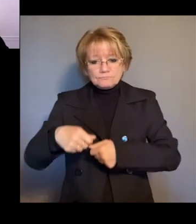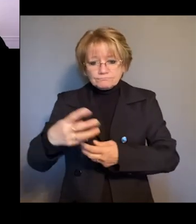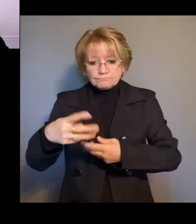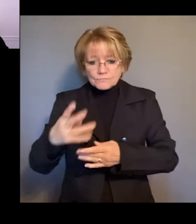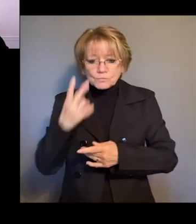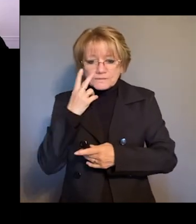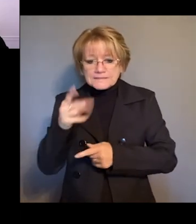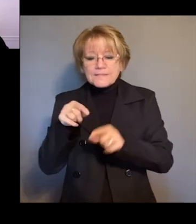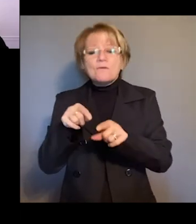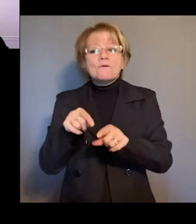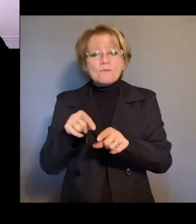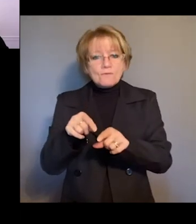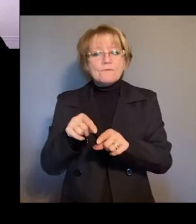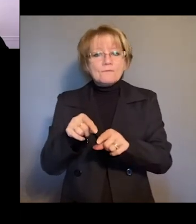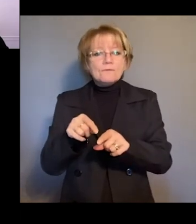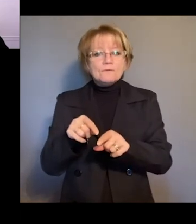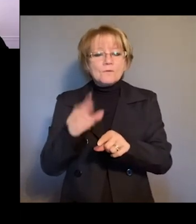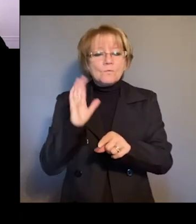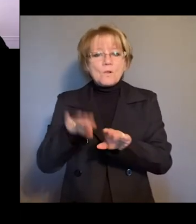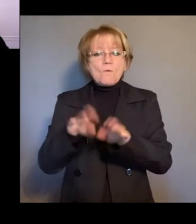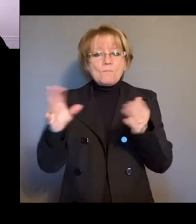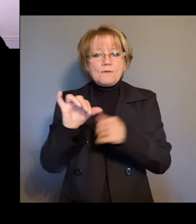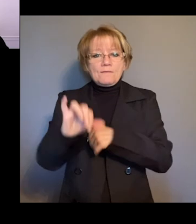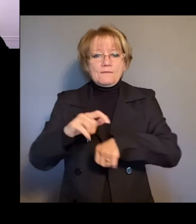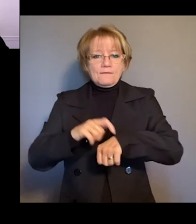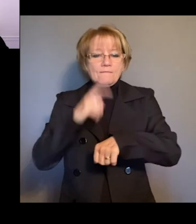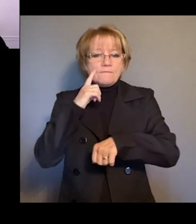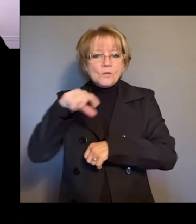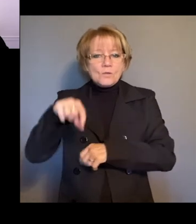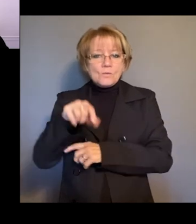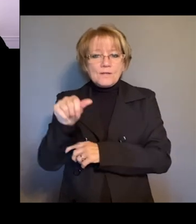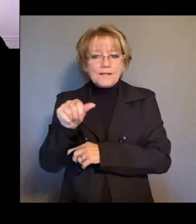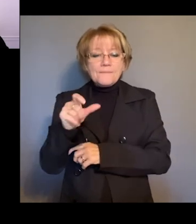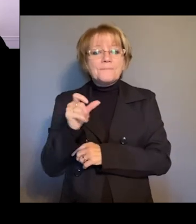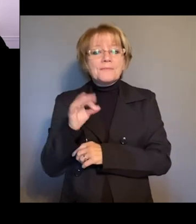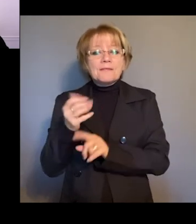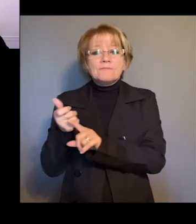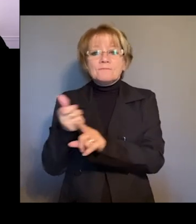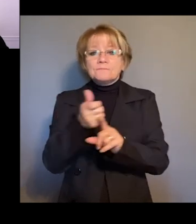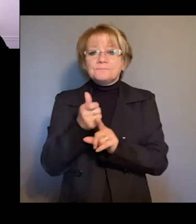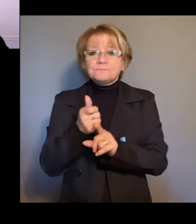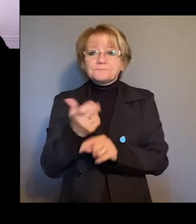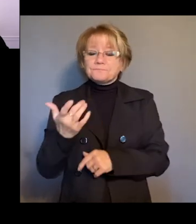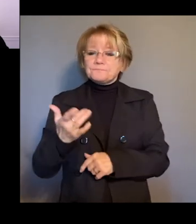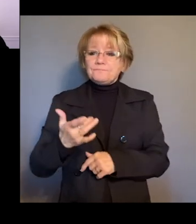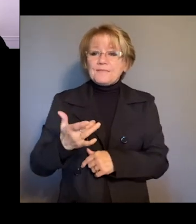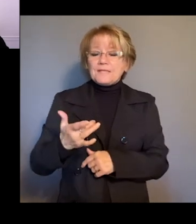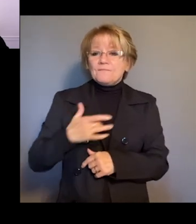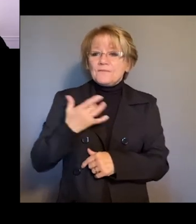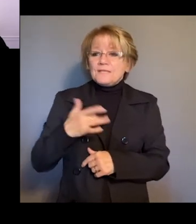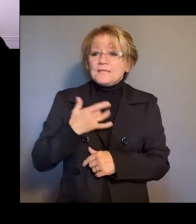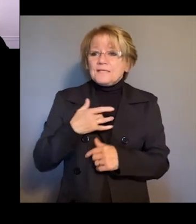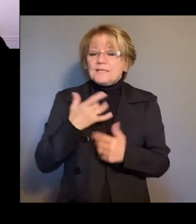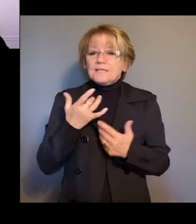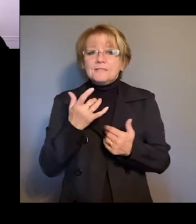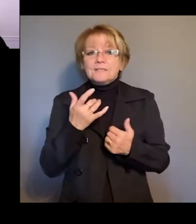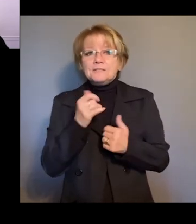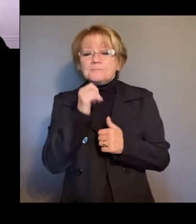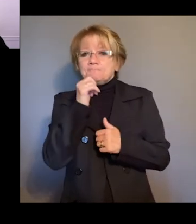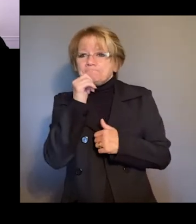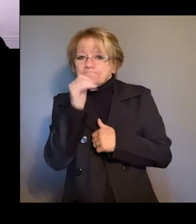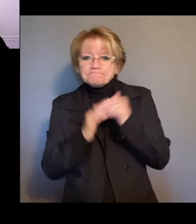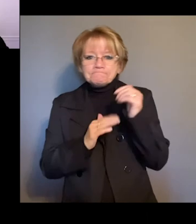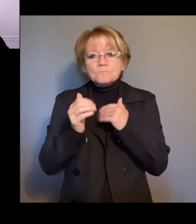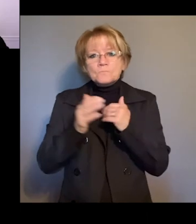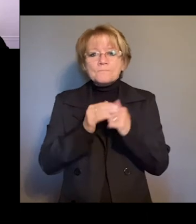chat. The chat will then reappear and be open for you. If you don't feel comfortable speaking in this type of a platform